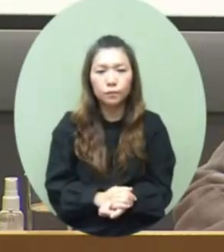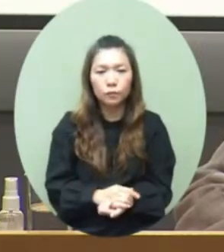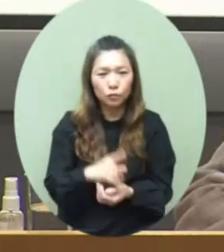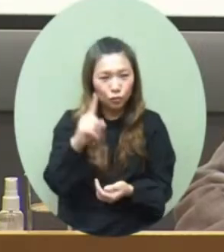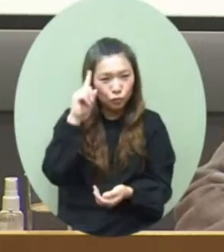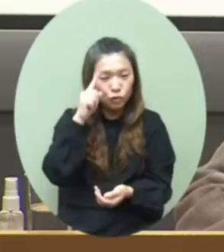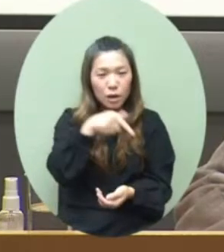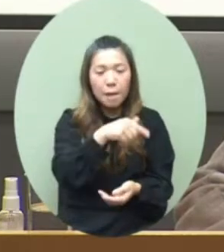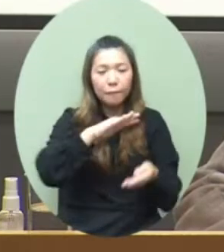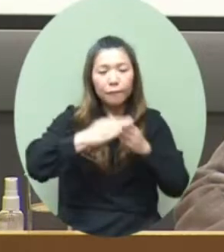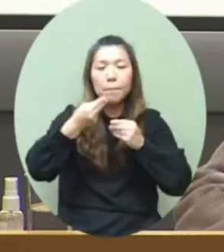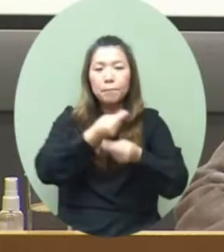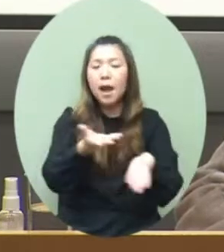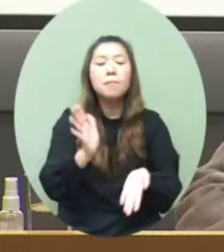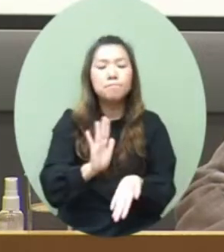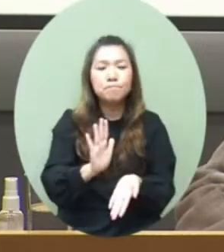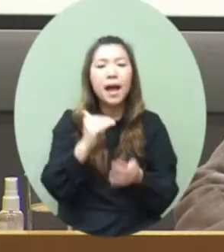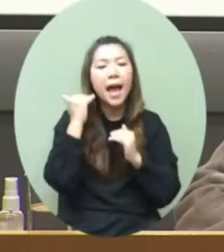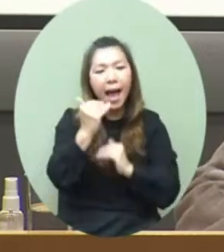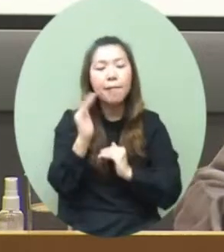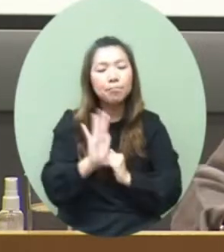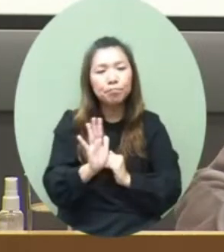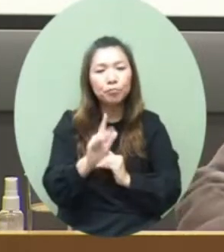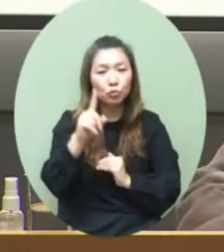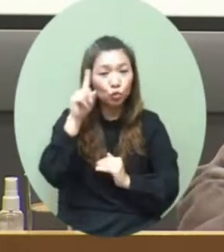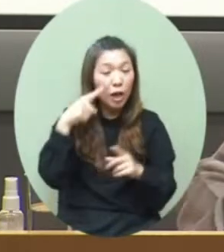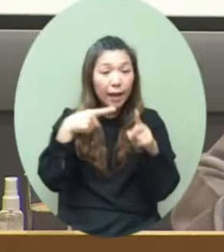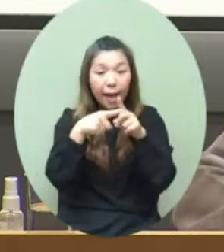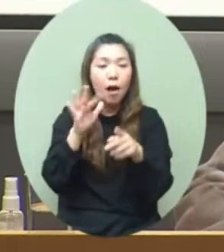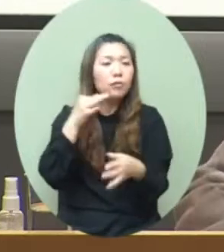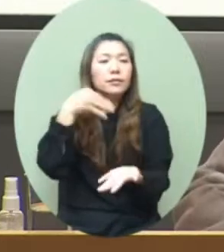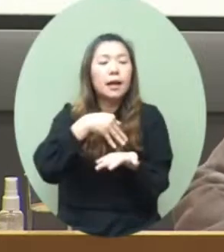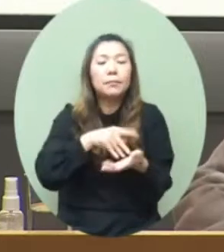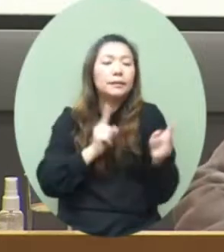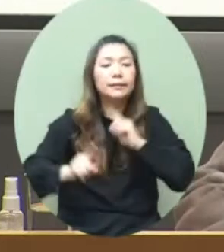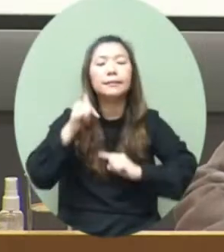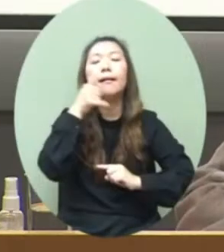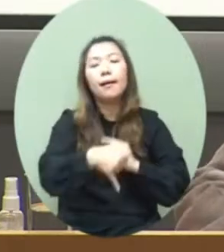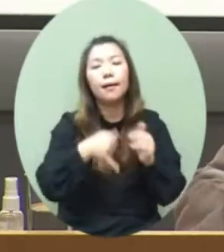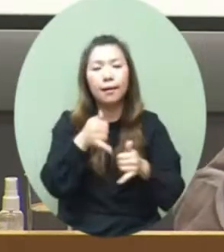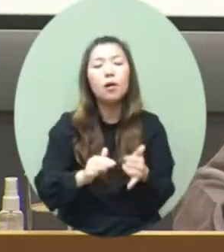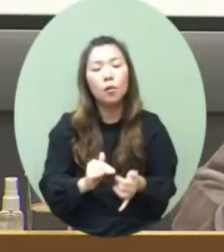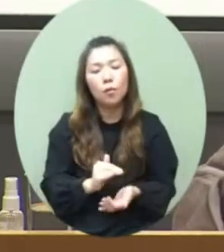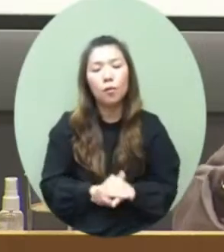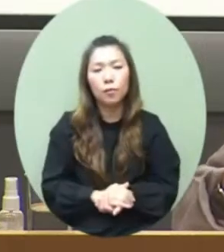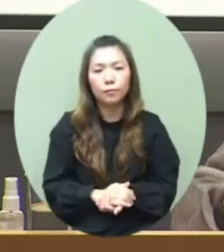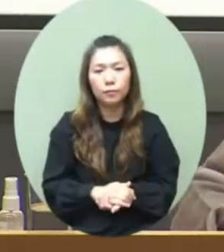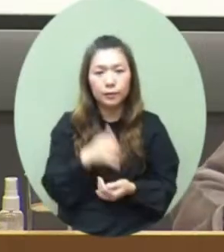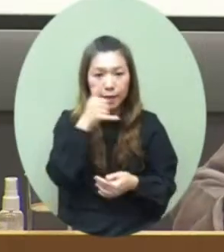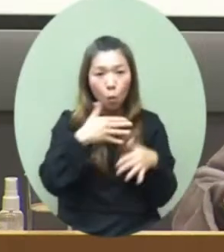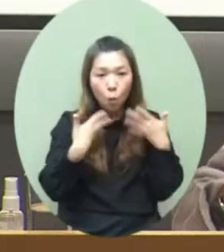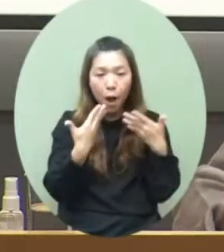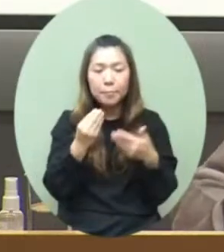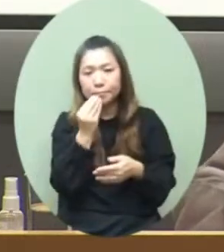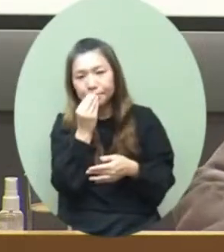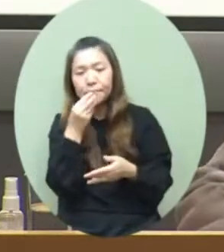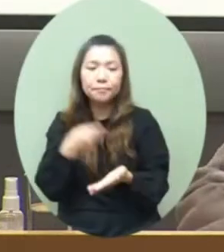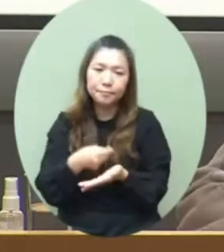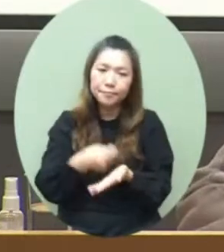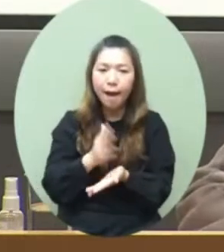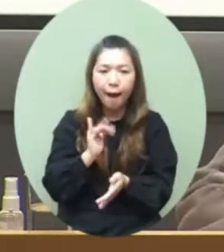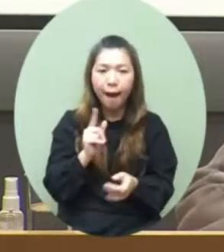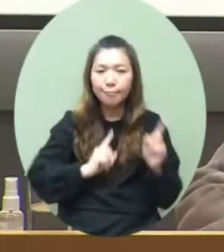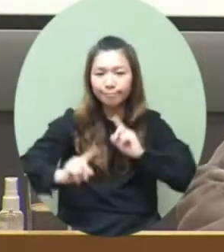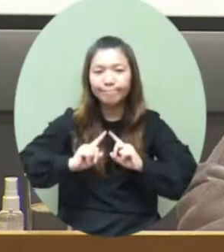venues should be able to accommodate more, so no tickets will be required. Anyone can come and